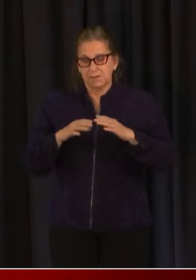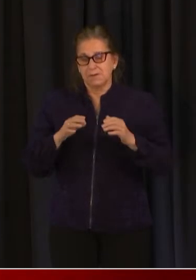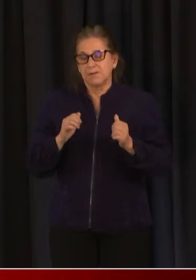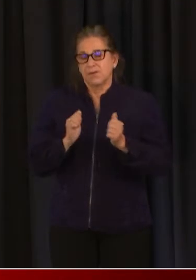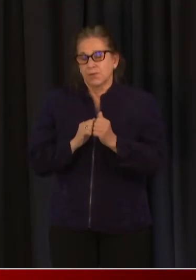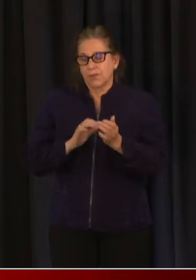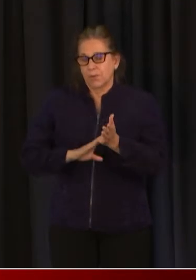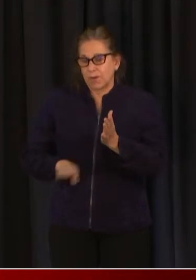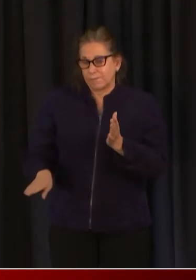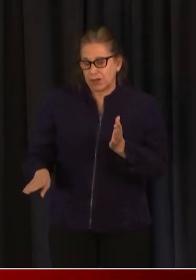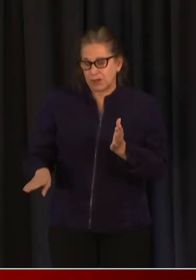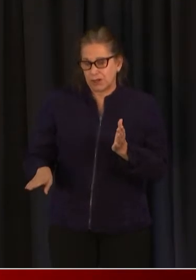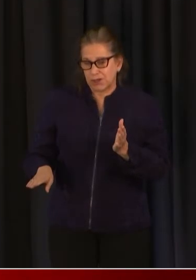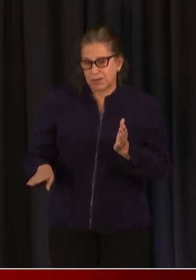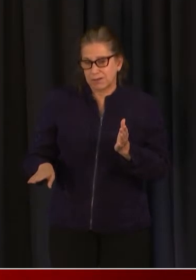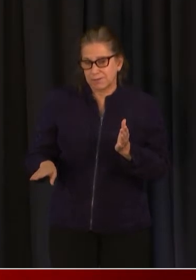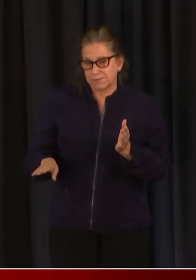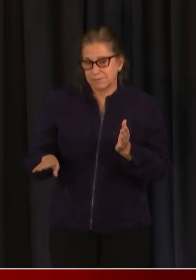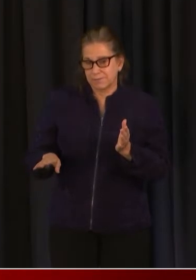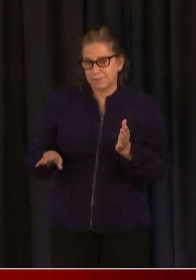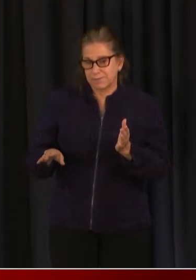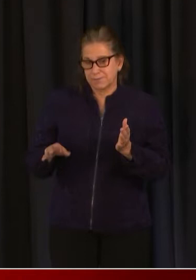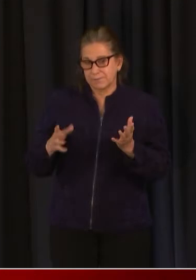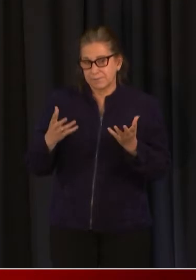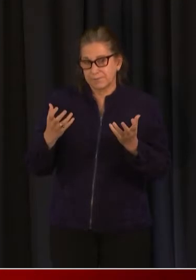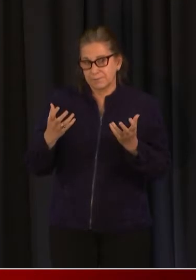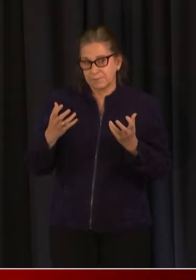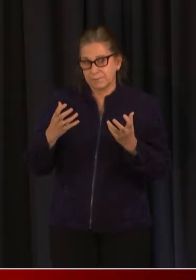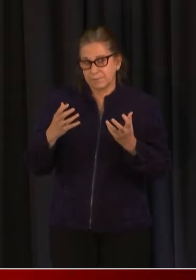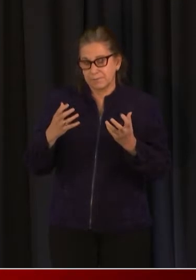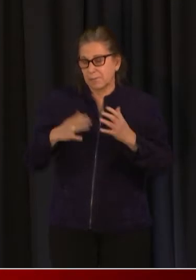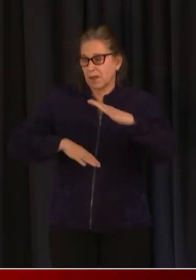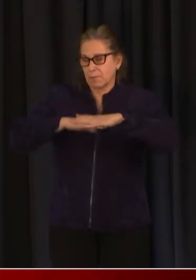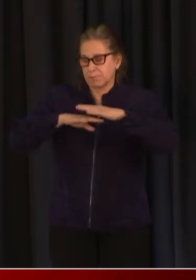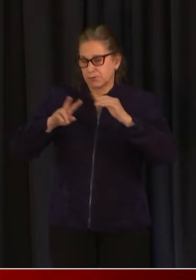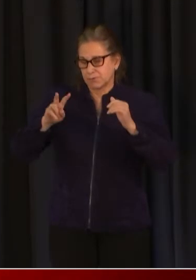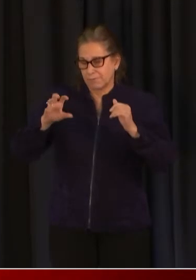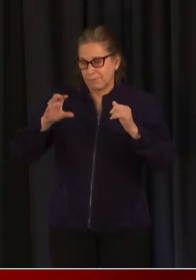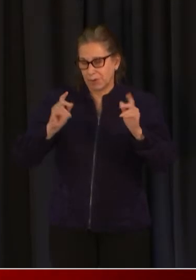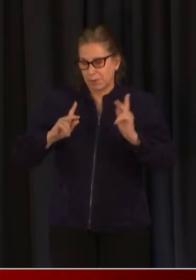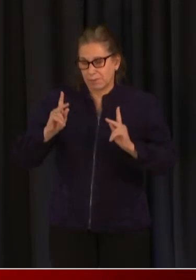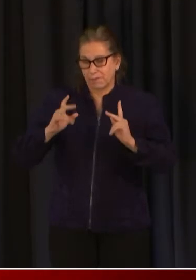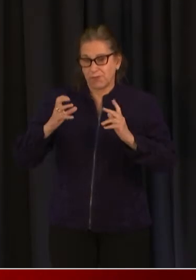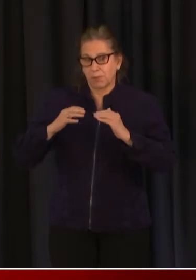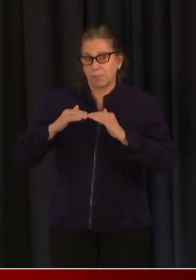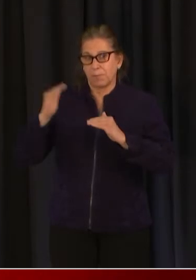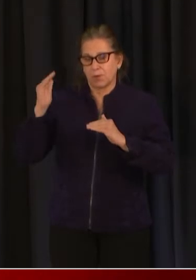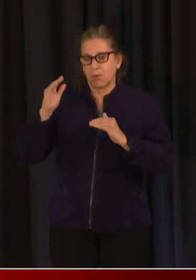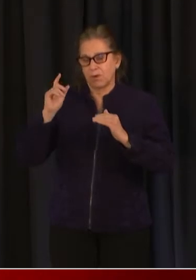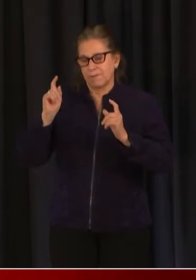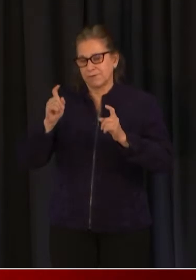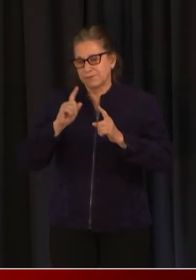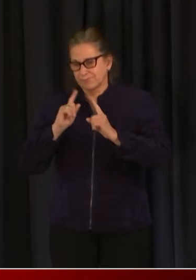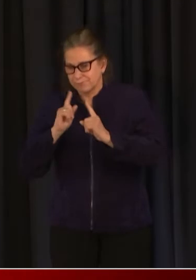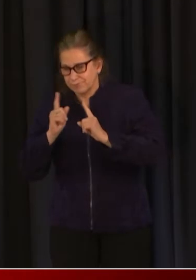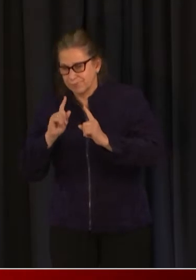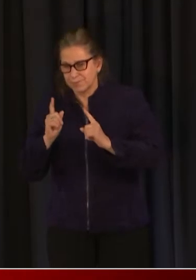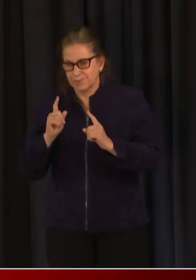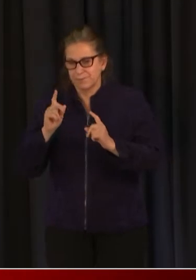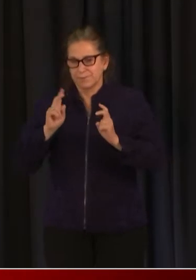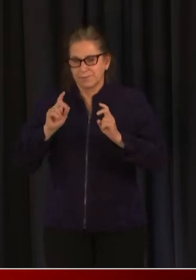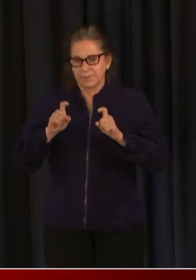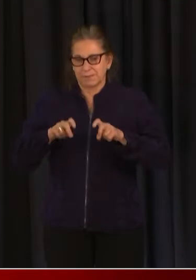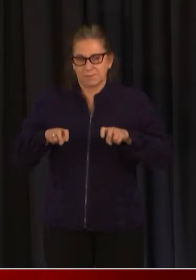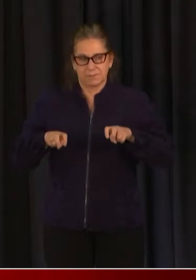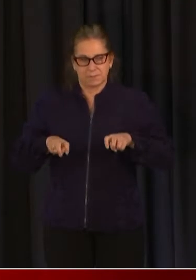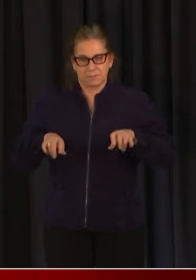waiver requirement if attendance is greater than 250 people, and attendees must remain seated and socially